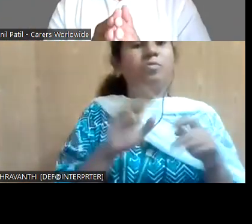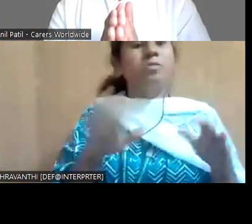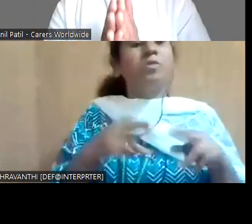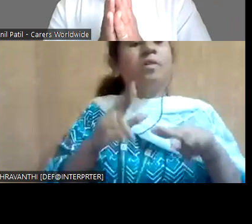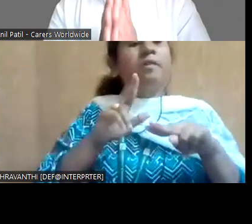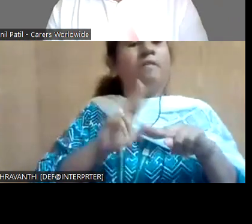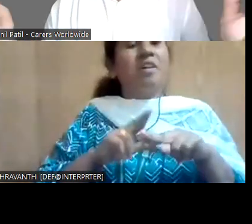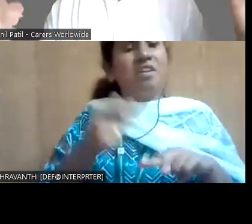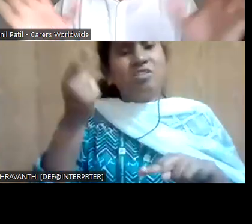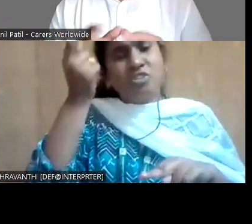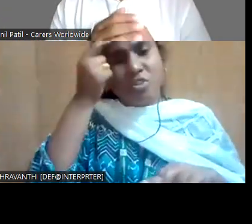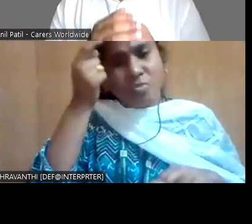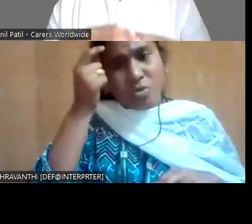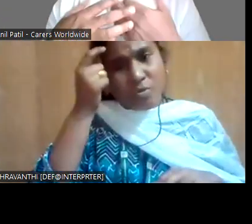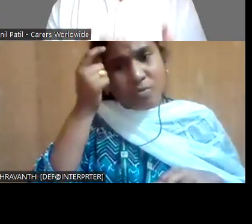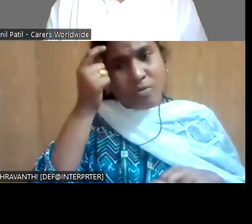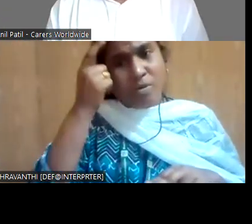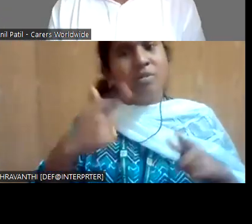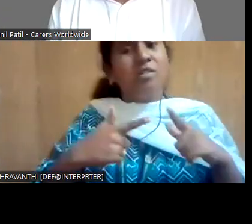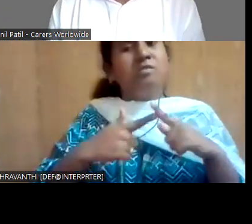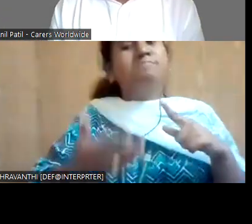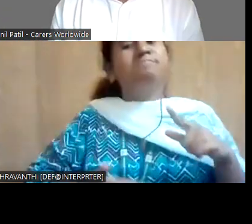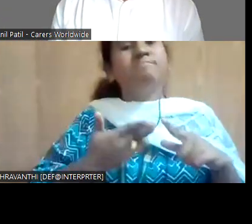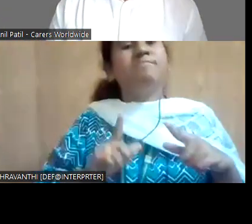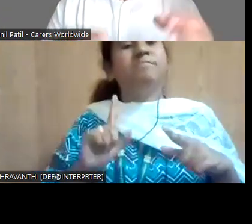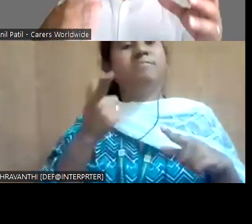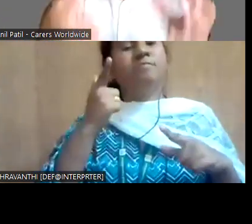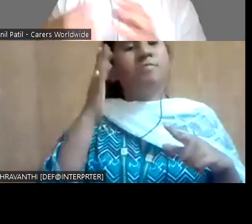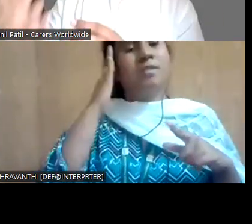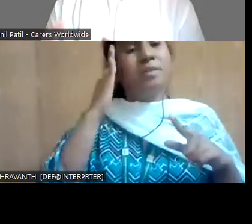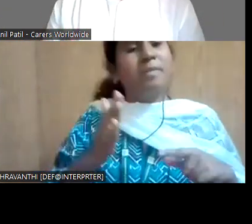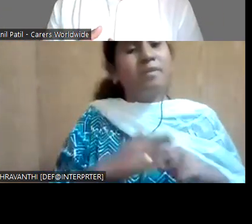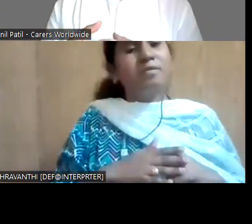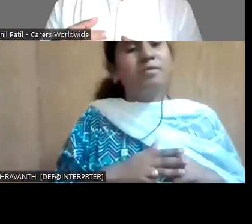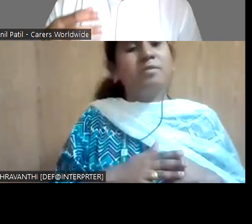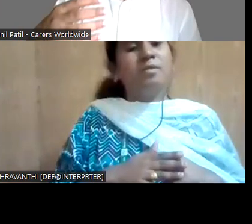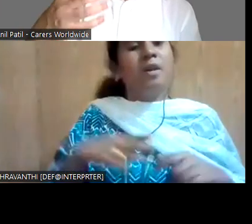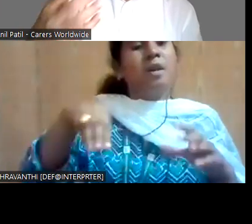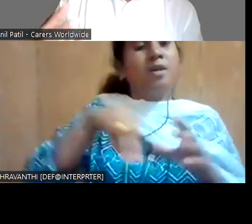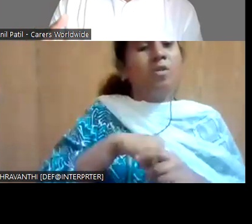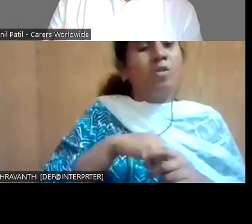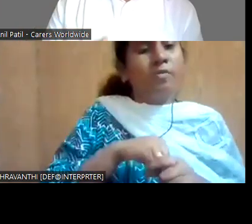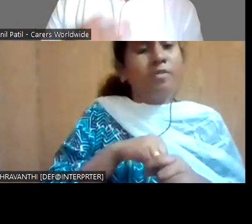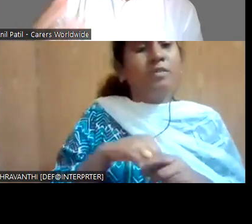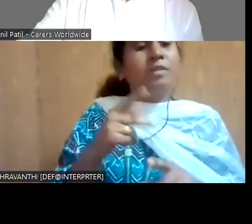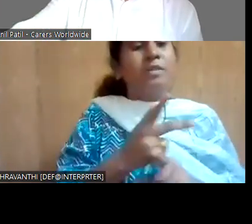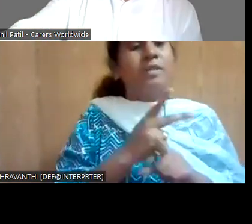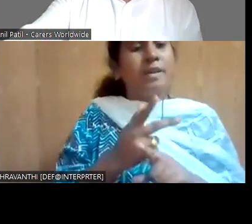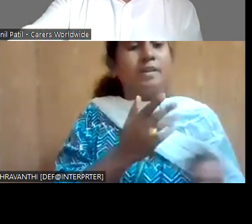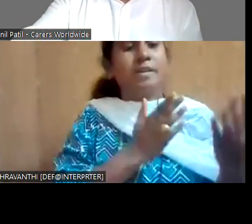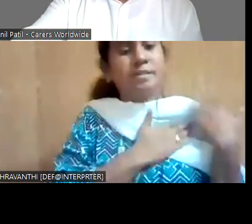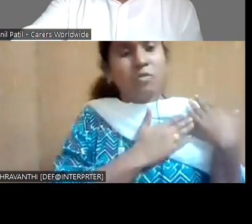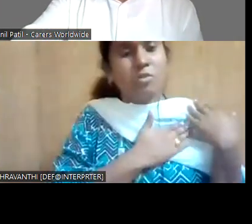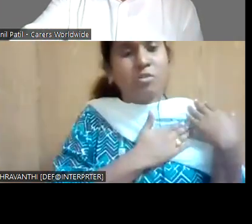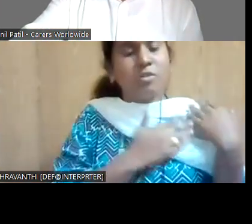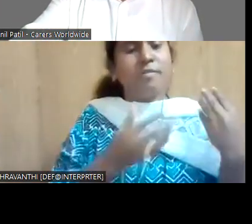resources they had, it's draining faster than one could imagine. So along with caring responsibility, whether there are opportunity for